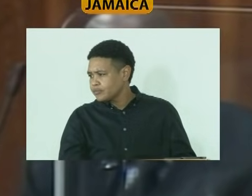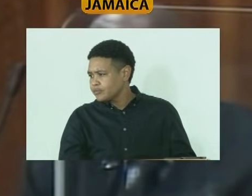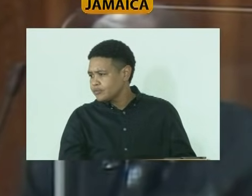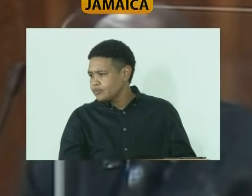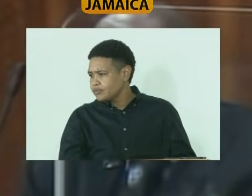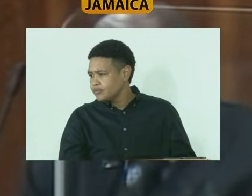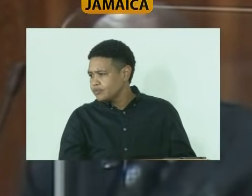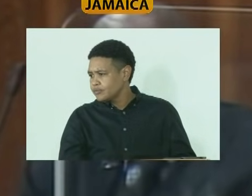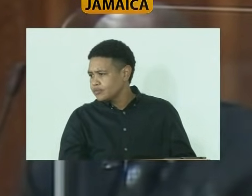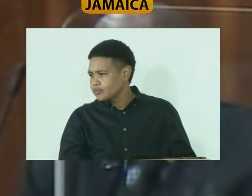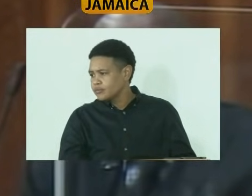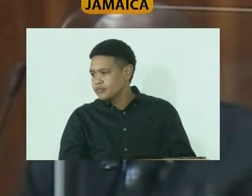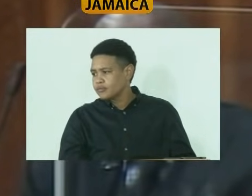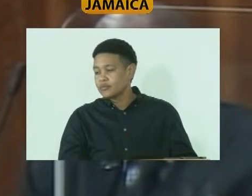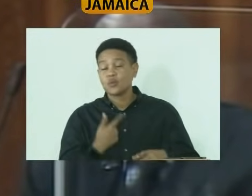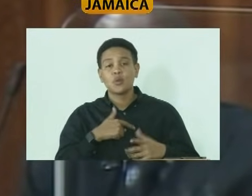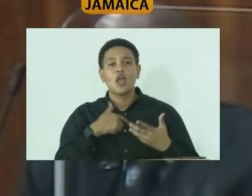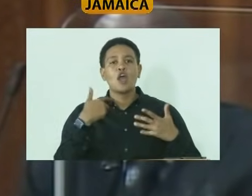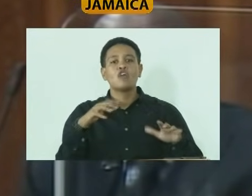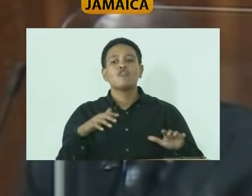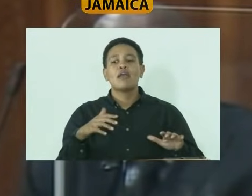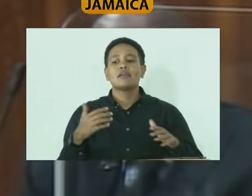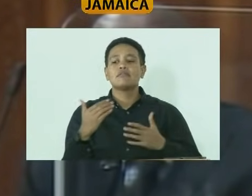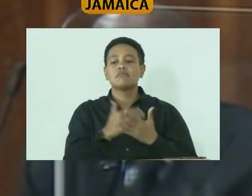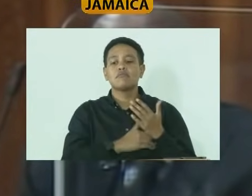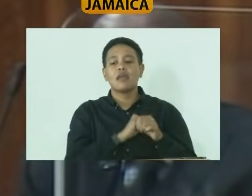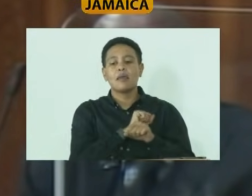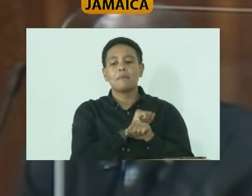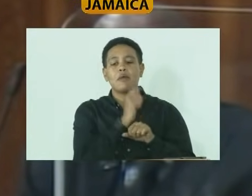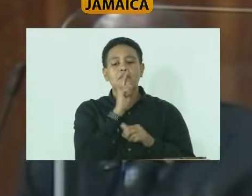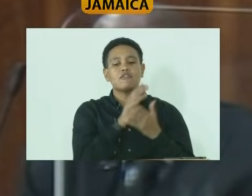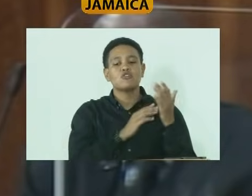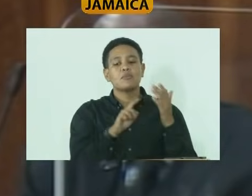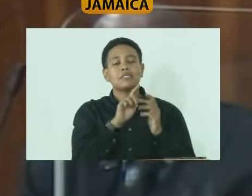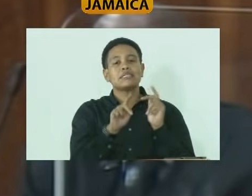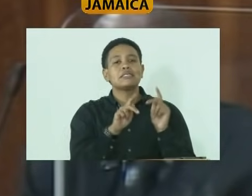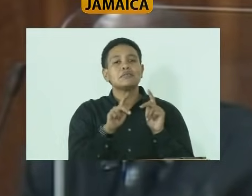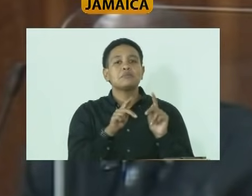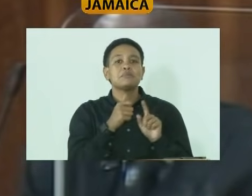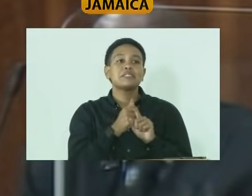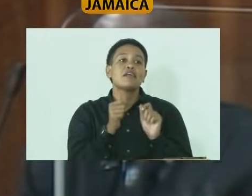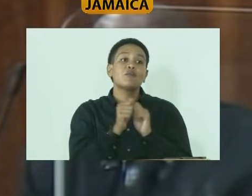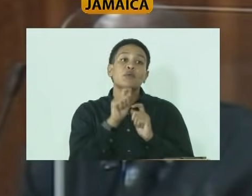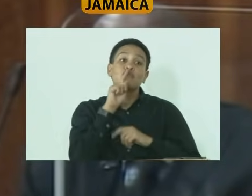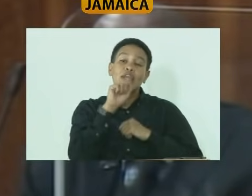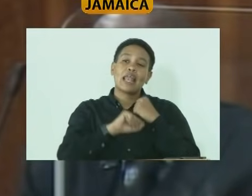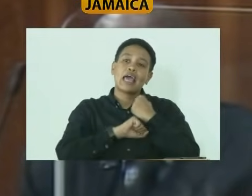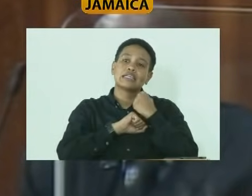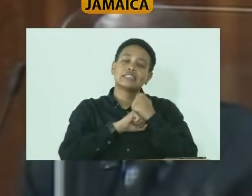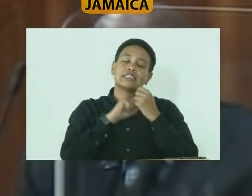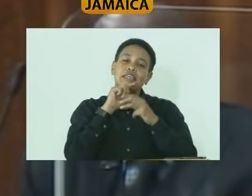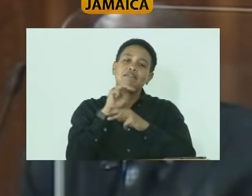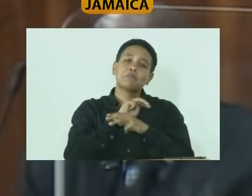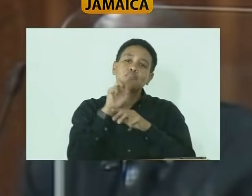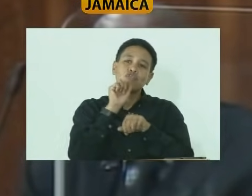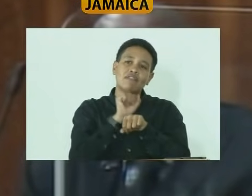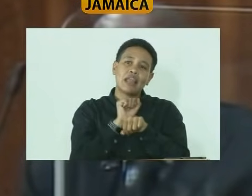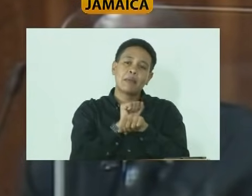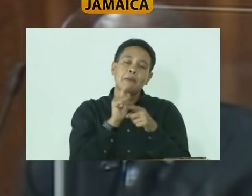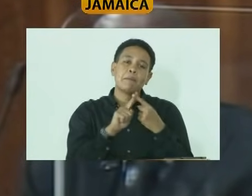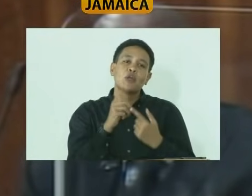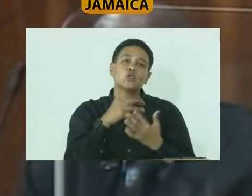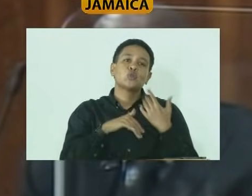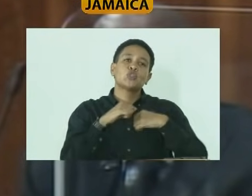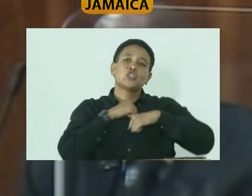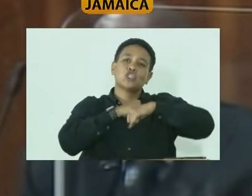We have already secured employment for some of these individuals with the assistance of the Ministry of Labor and Social